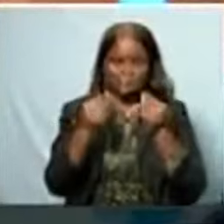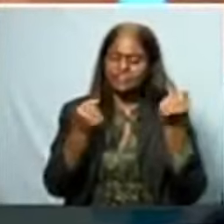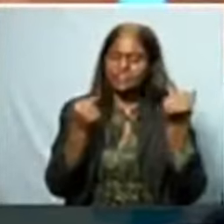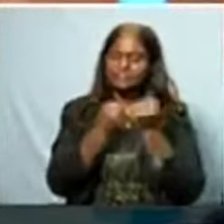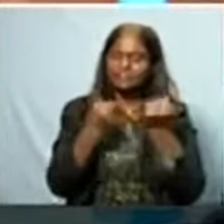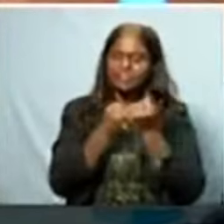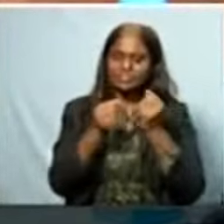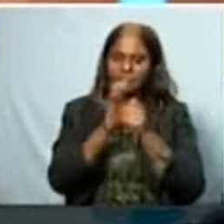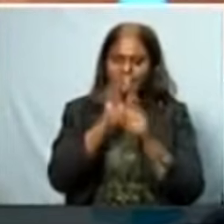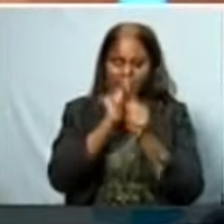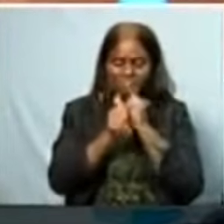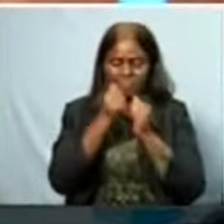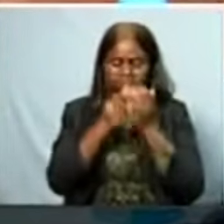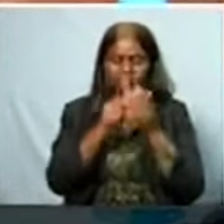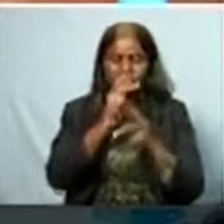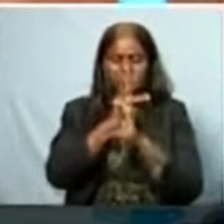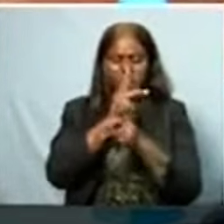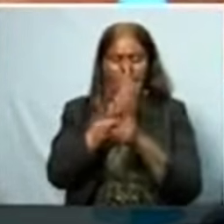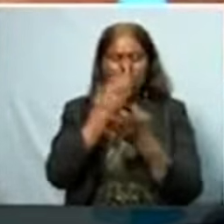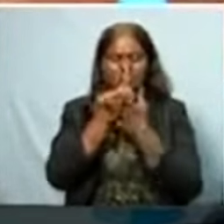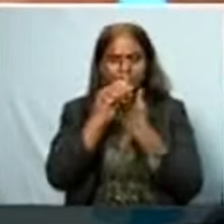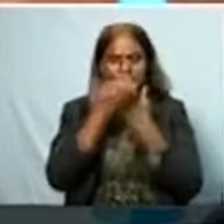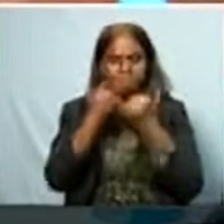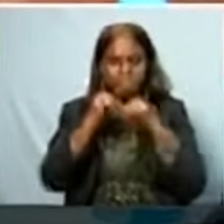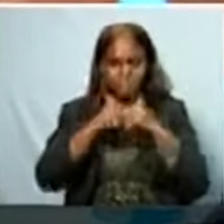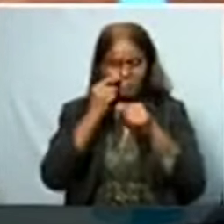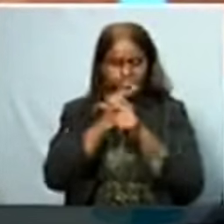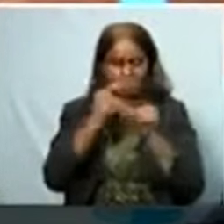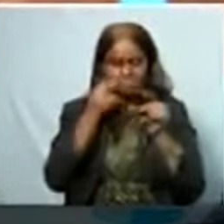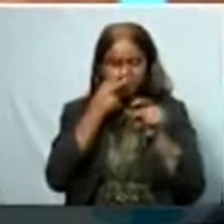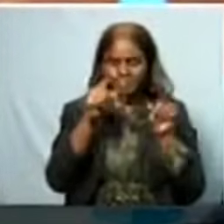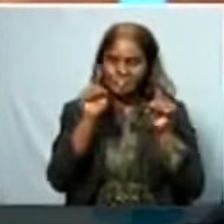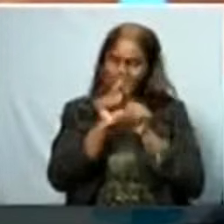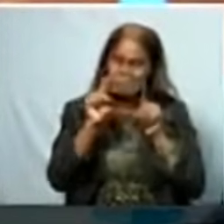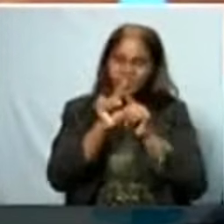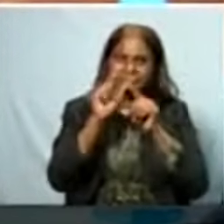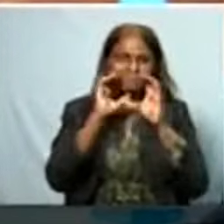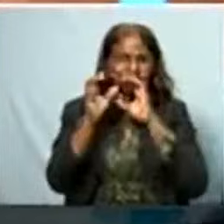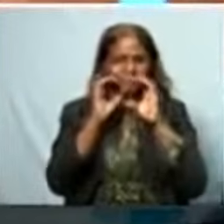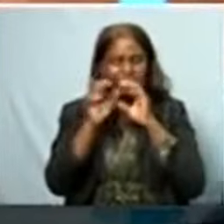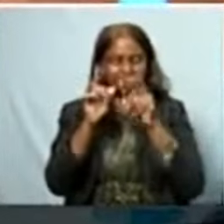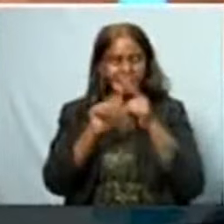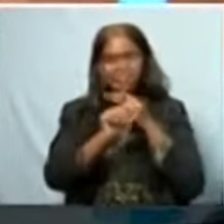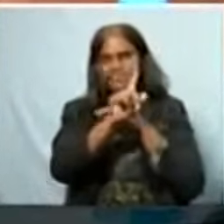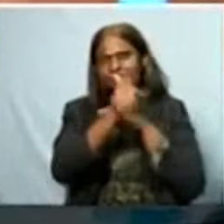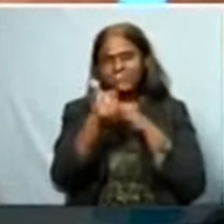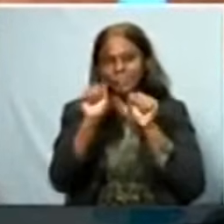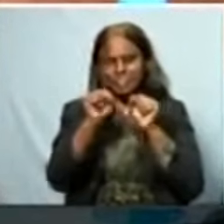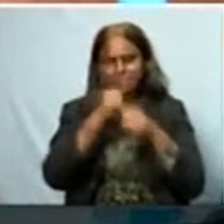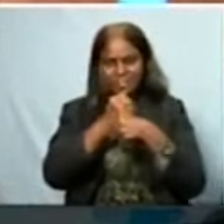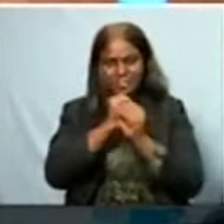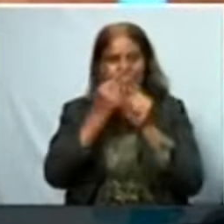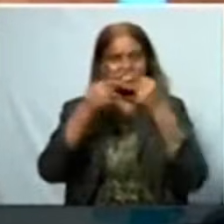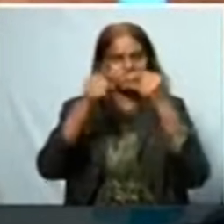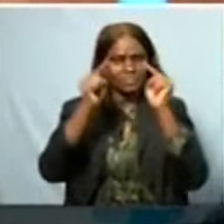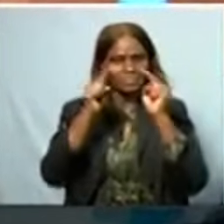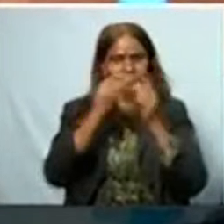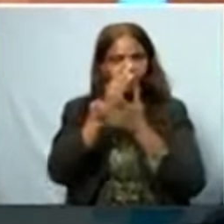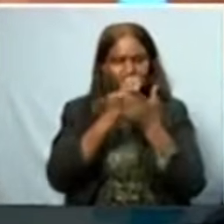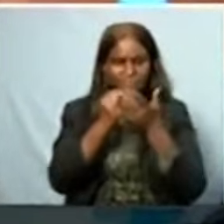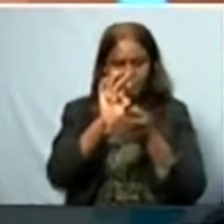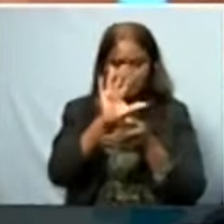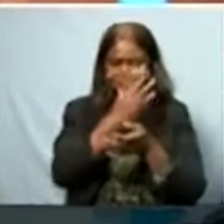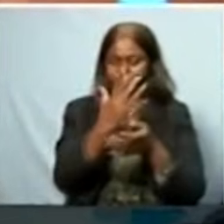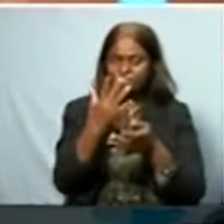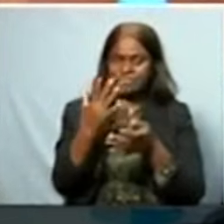support, which is documental evidence. Then now we just look at the same, correspond to each other, then we can make progress. Some of the